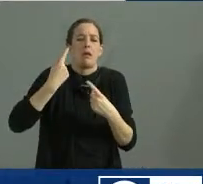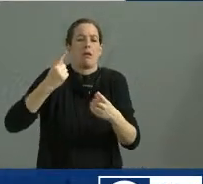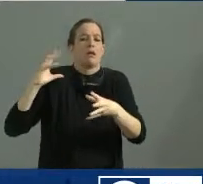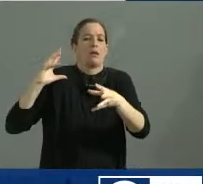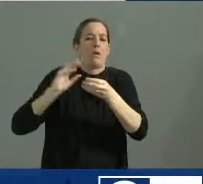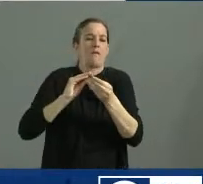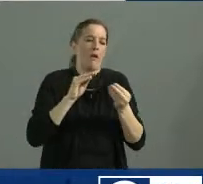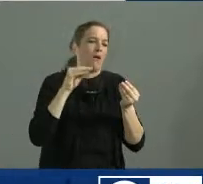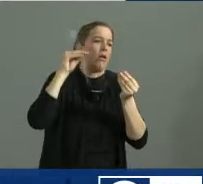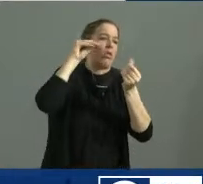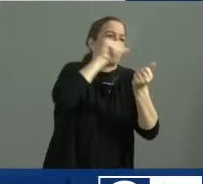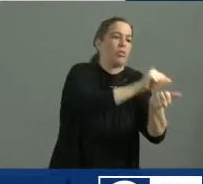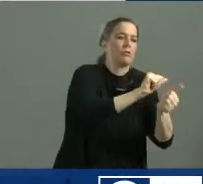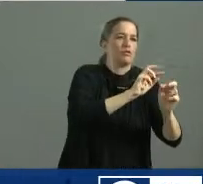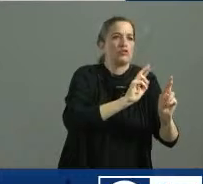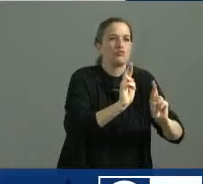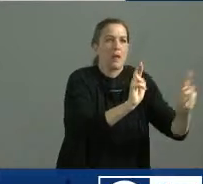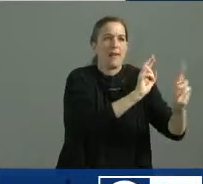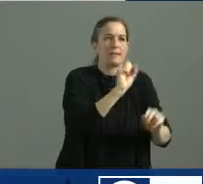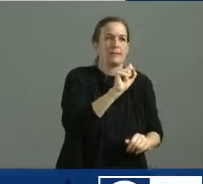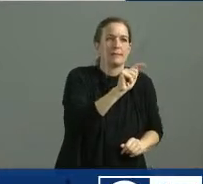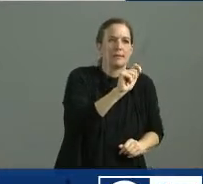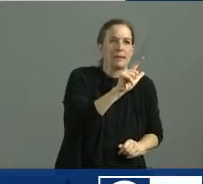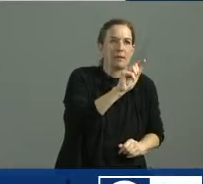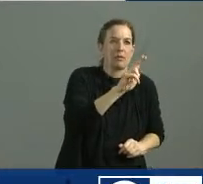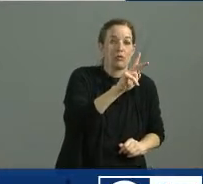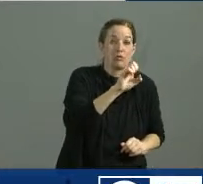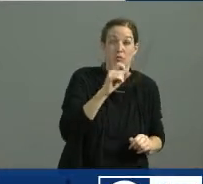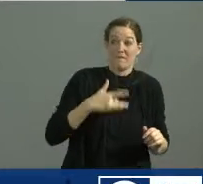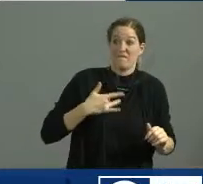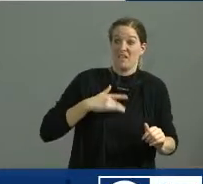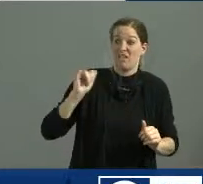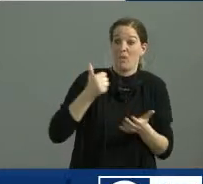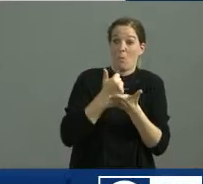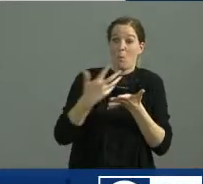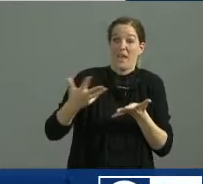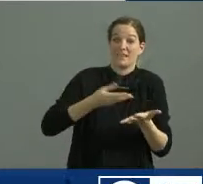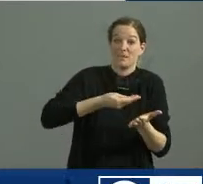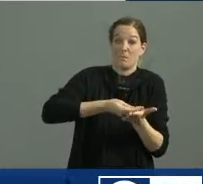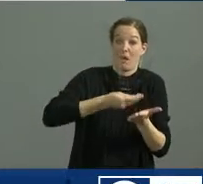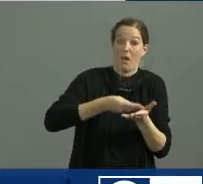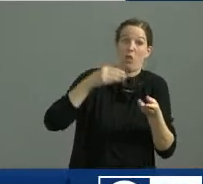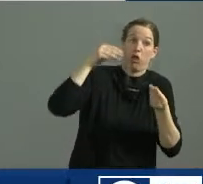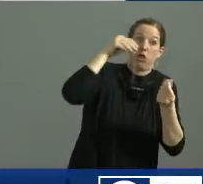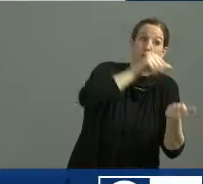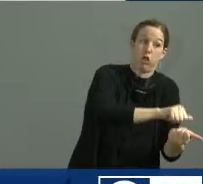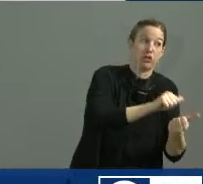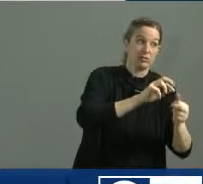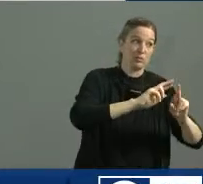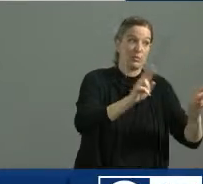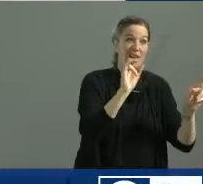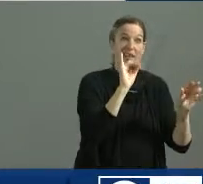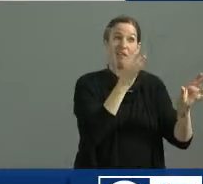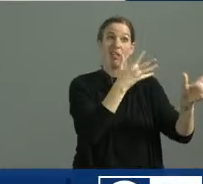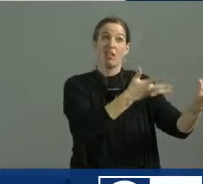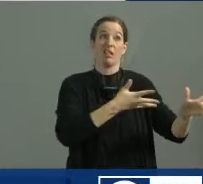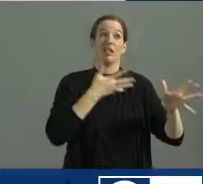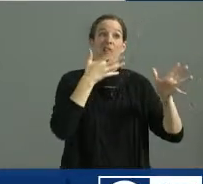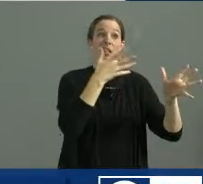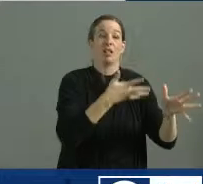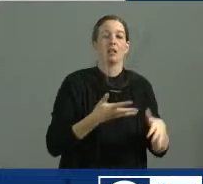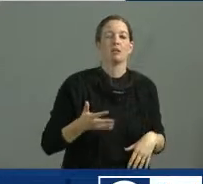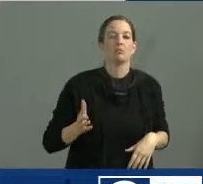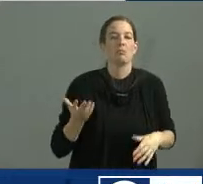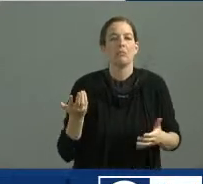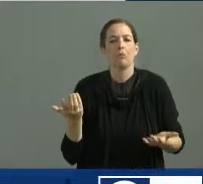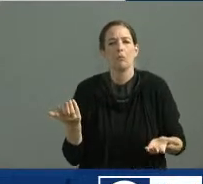activated? It is always there as potential beds, but it's not necessarily the beds that are our barrier. It is